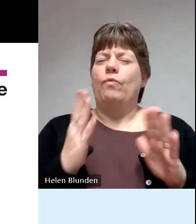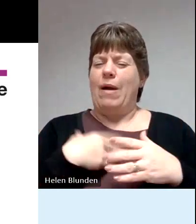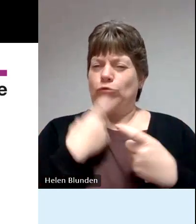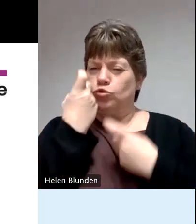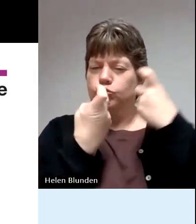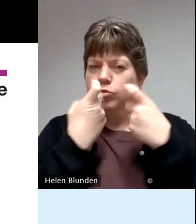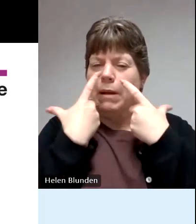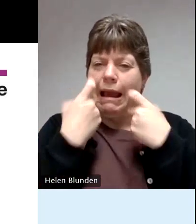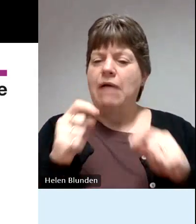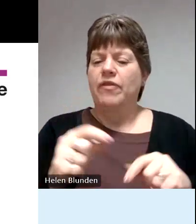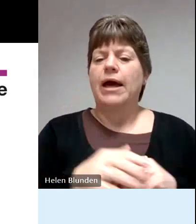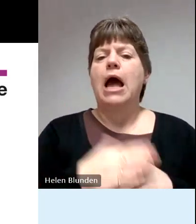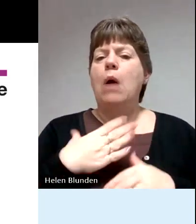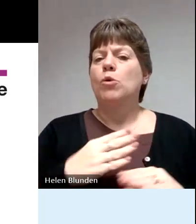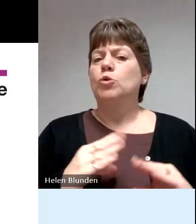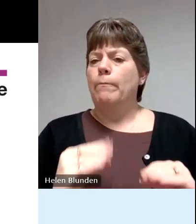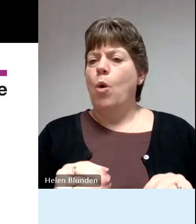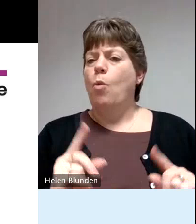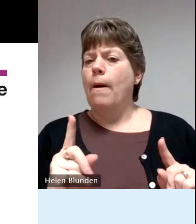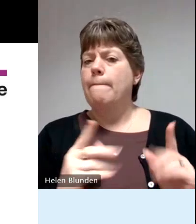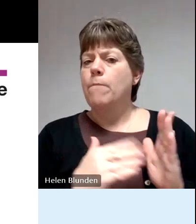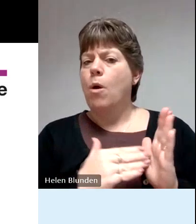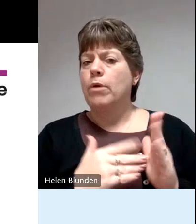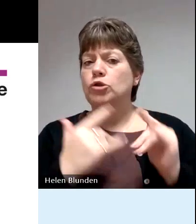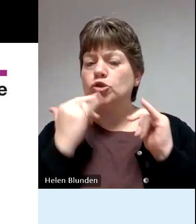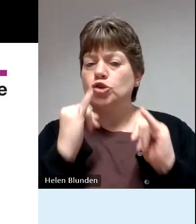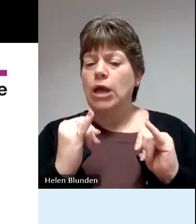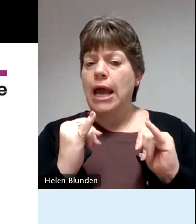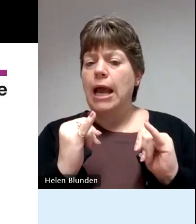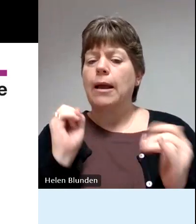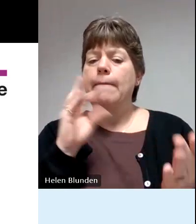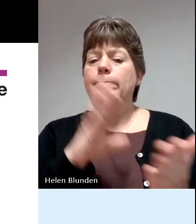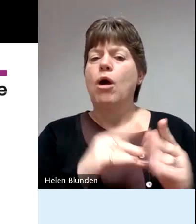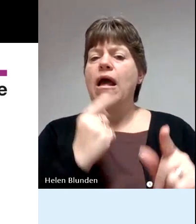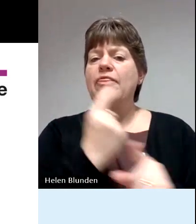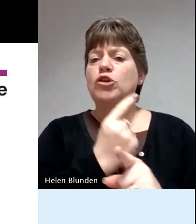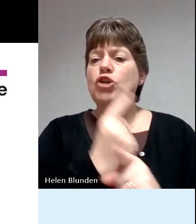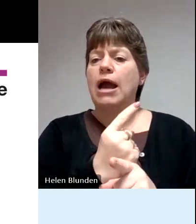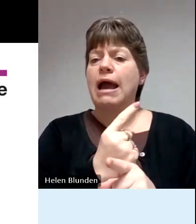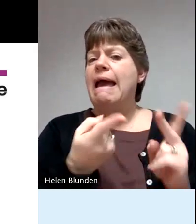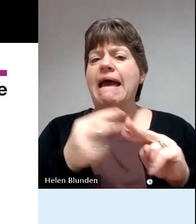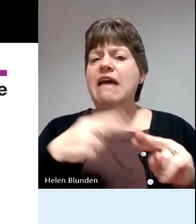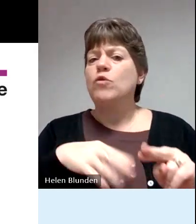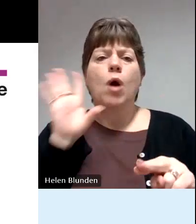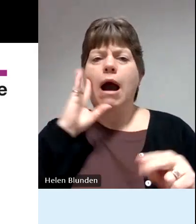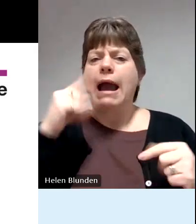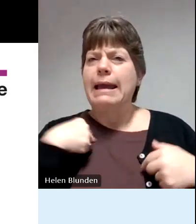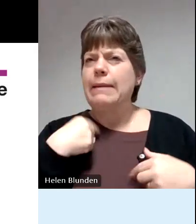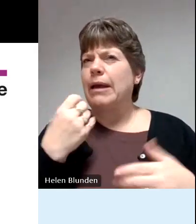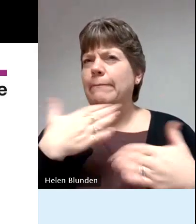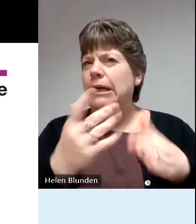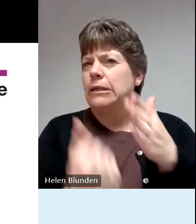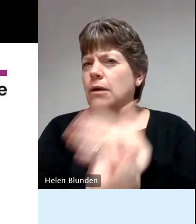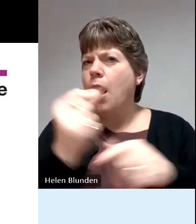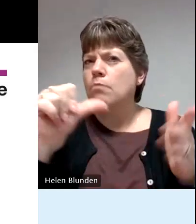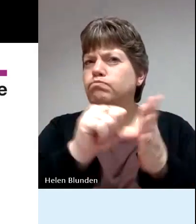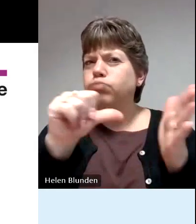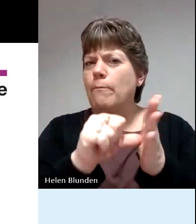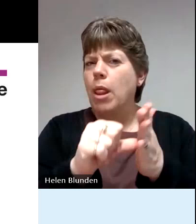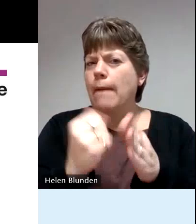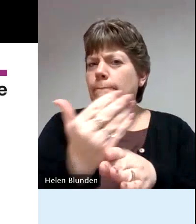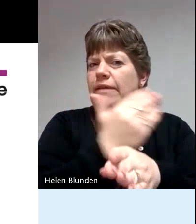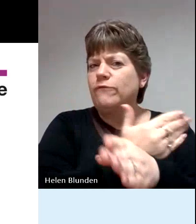consideration. Can I just pause for a minute and just place in the chat if you can't hear me, because we did have a couple of technical gremlins